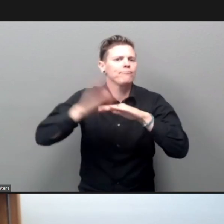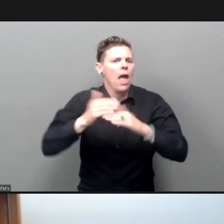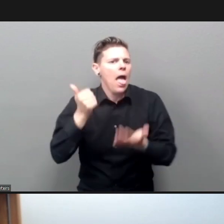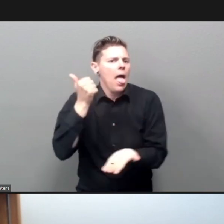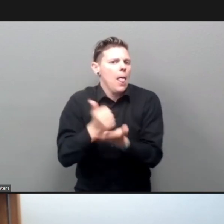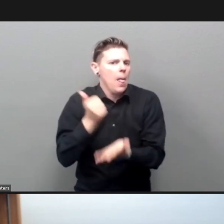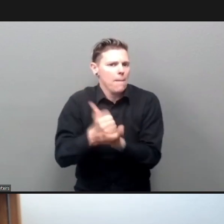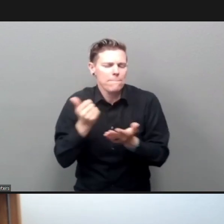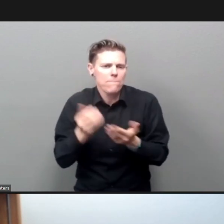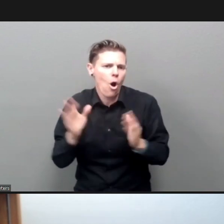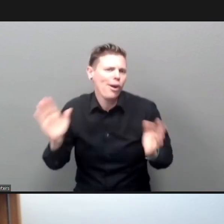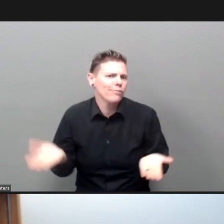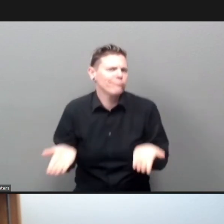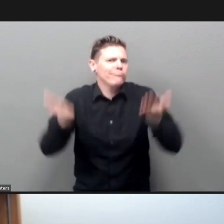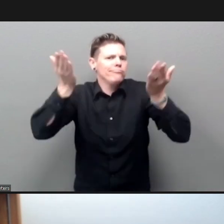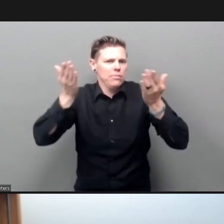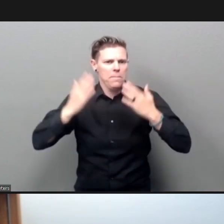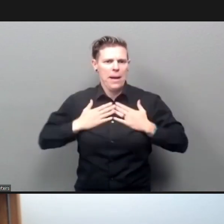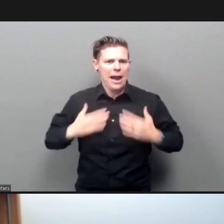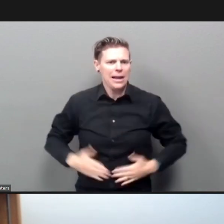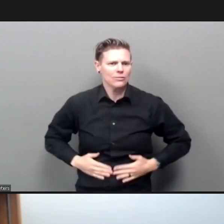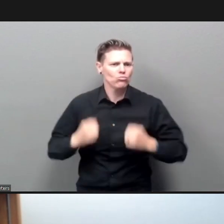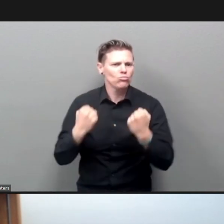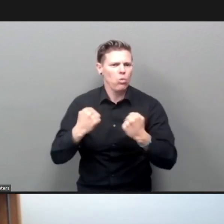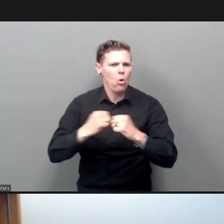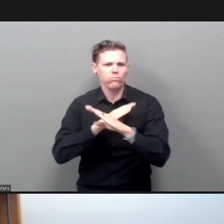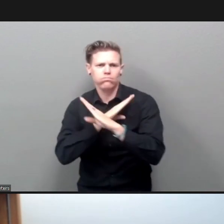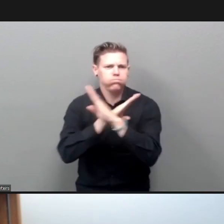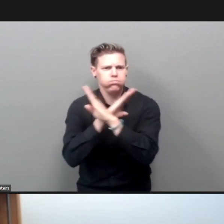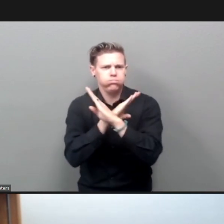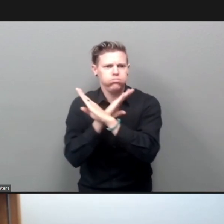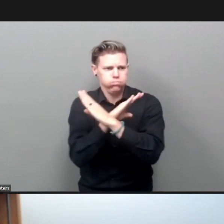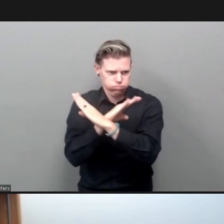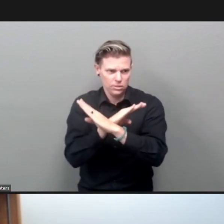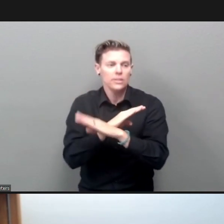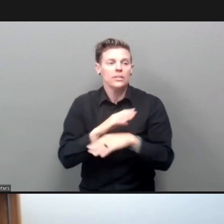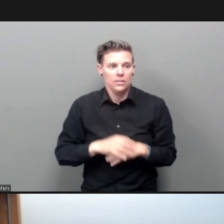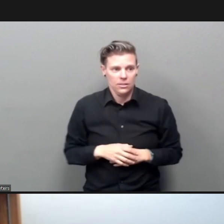into gear 2 weeks later. So